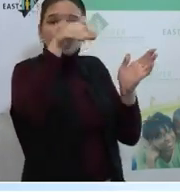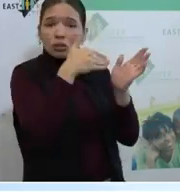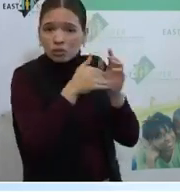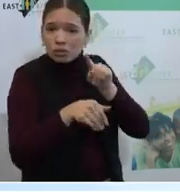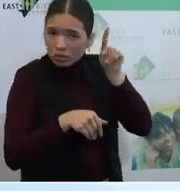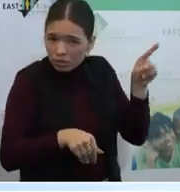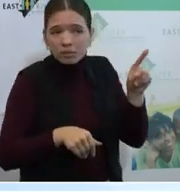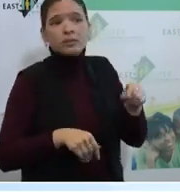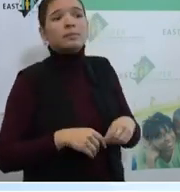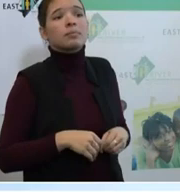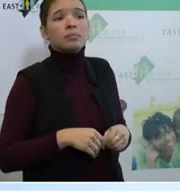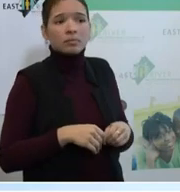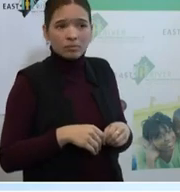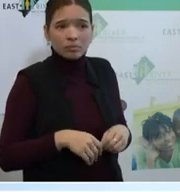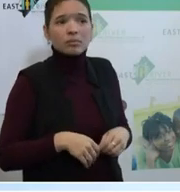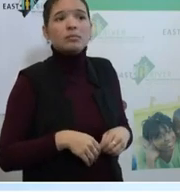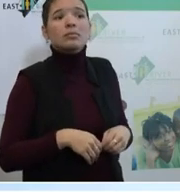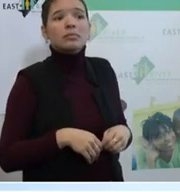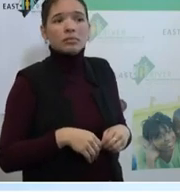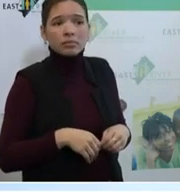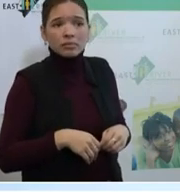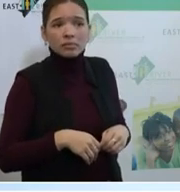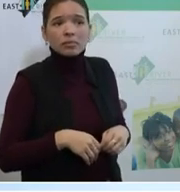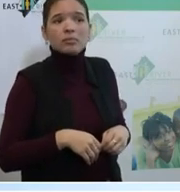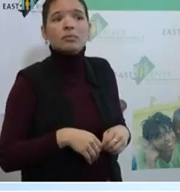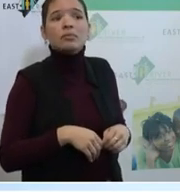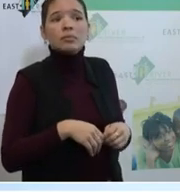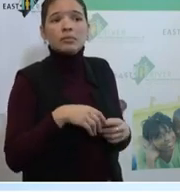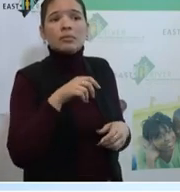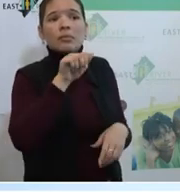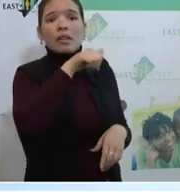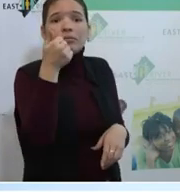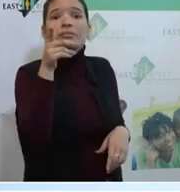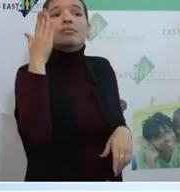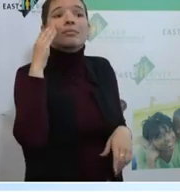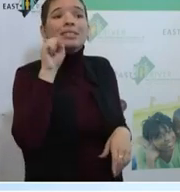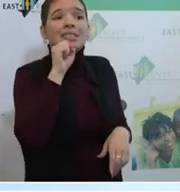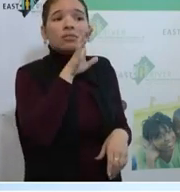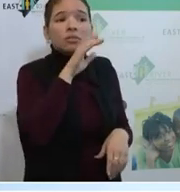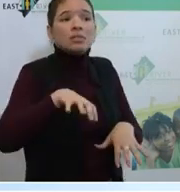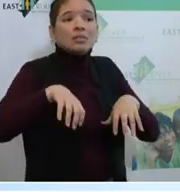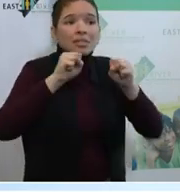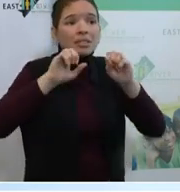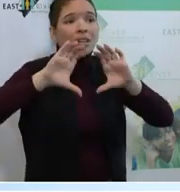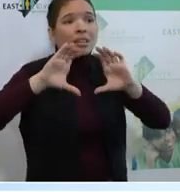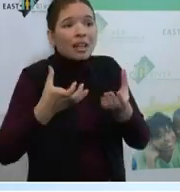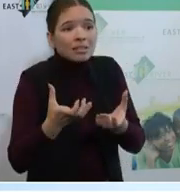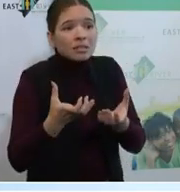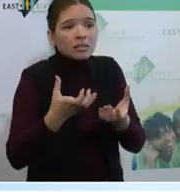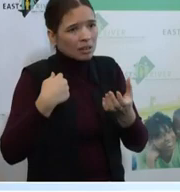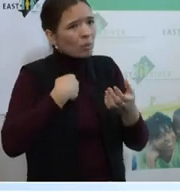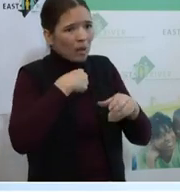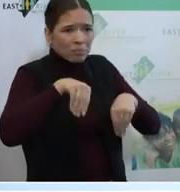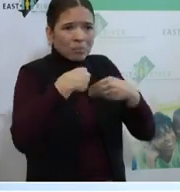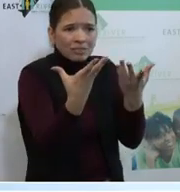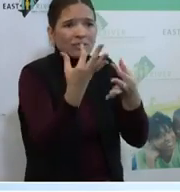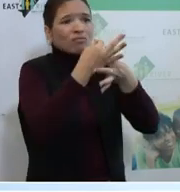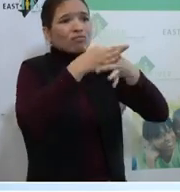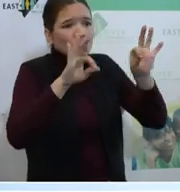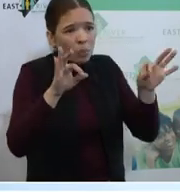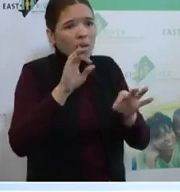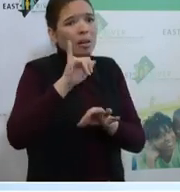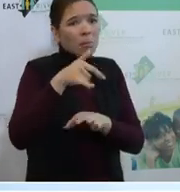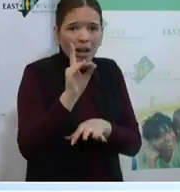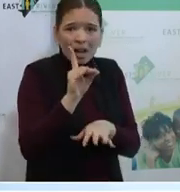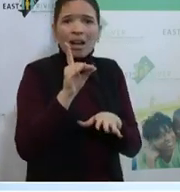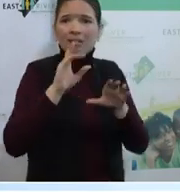have a lot of our seniors taking classes and getting free iPads. So you'd be surprised. Our seniors